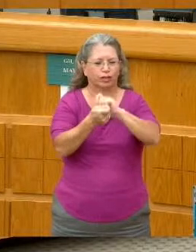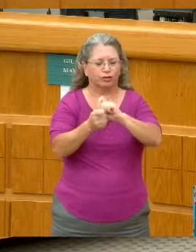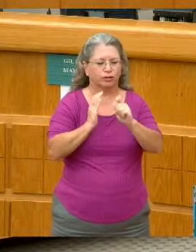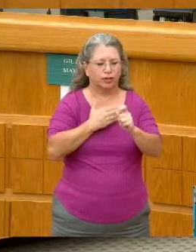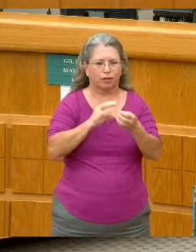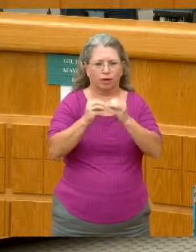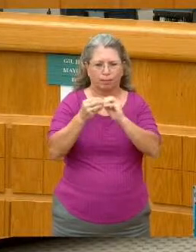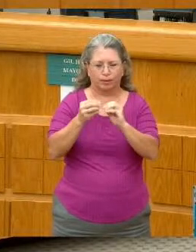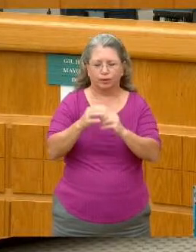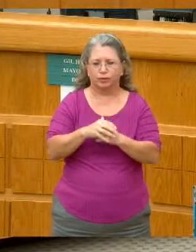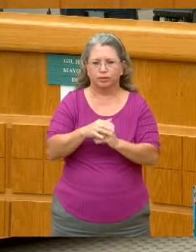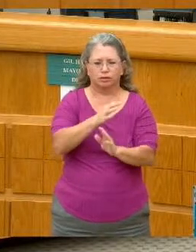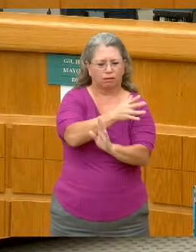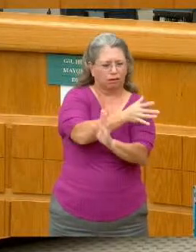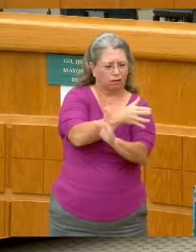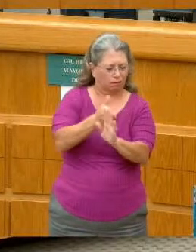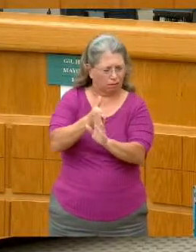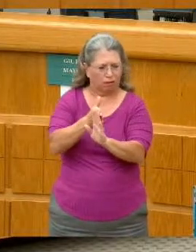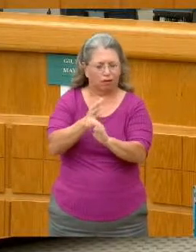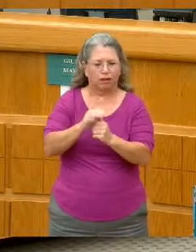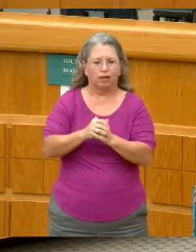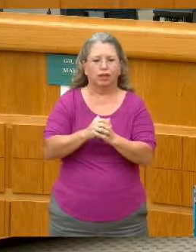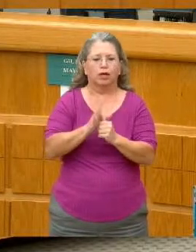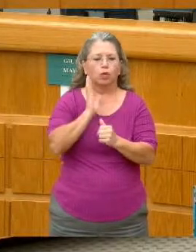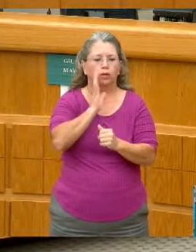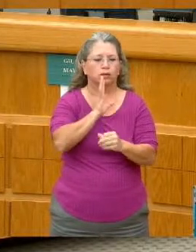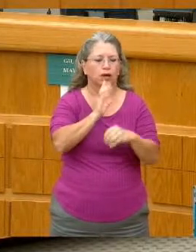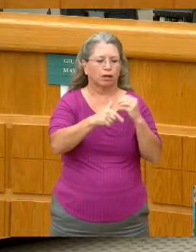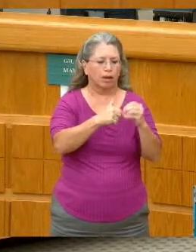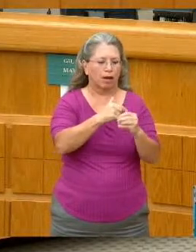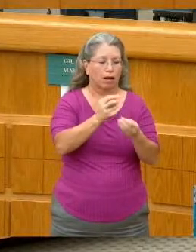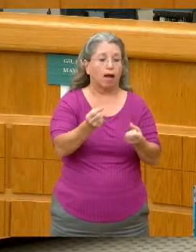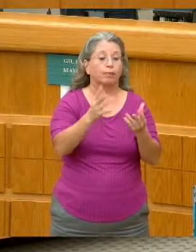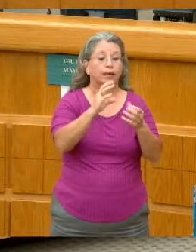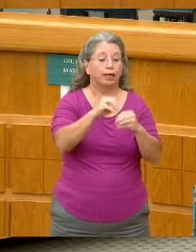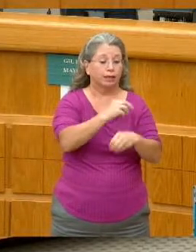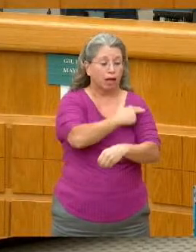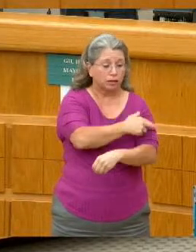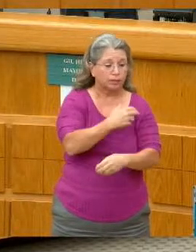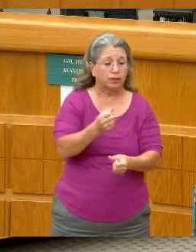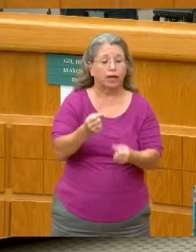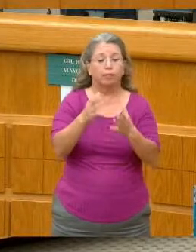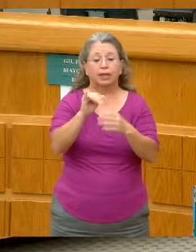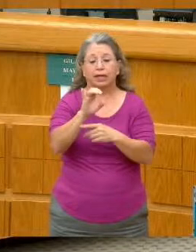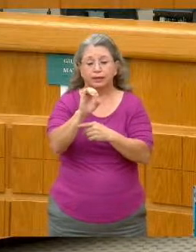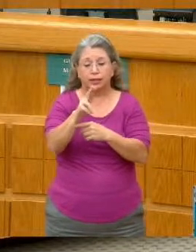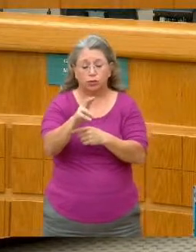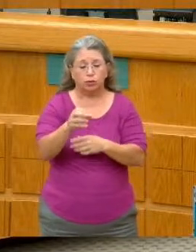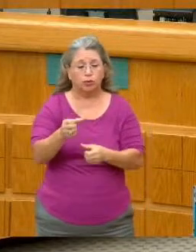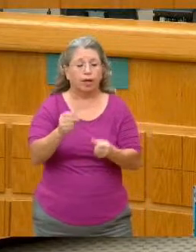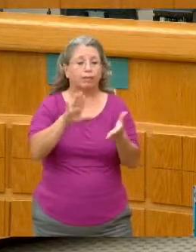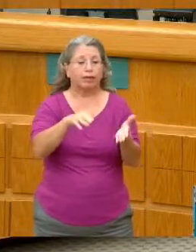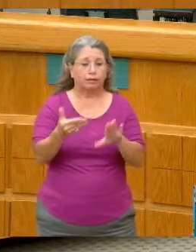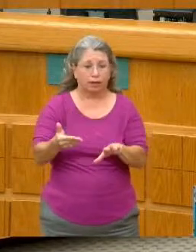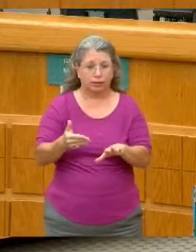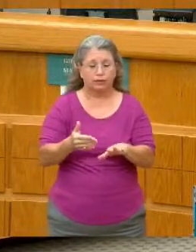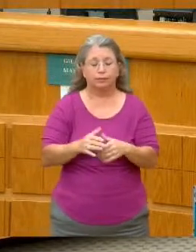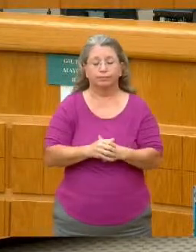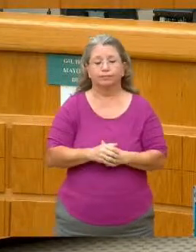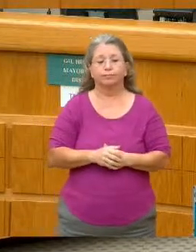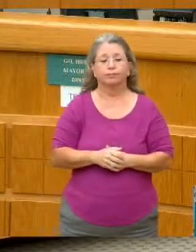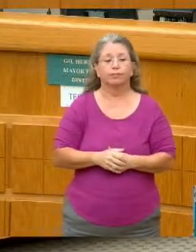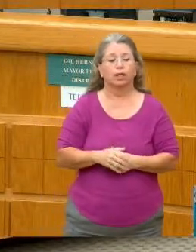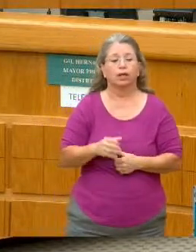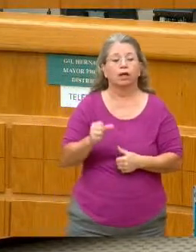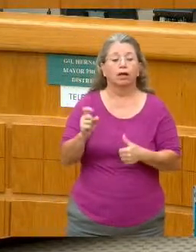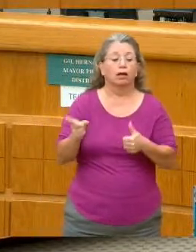about hospitalizations, those that are in ICU, and then the number of deaths, and that'll conclude my presentation. So let's begin